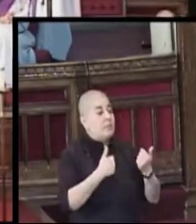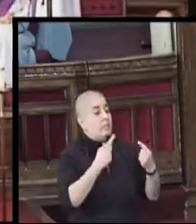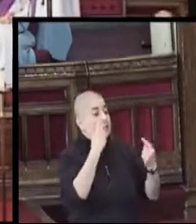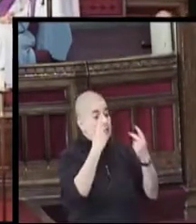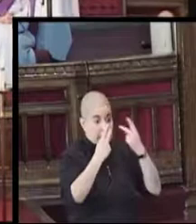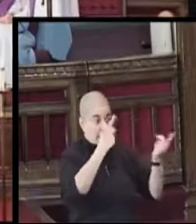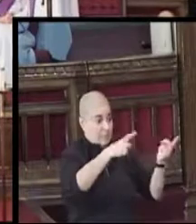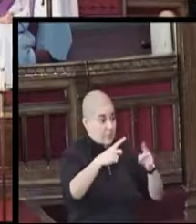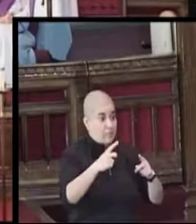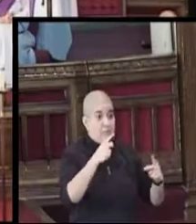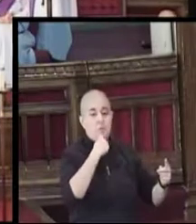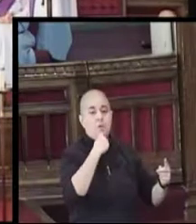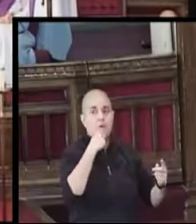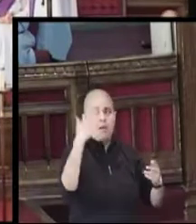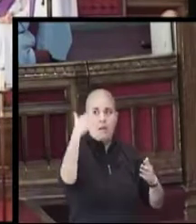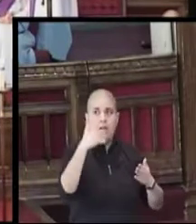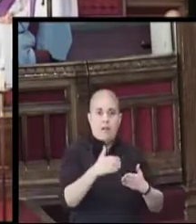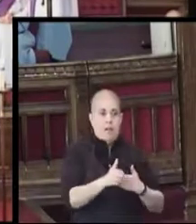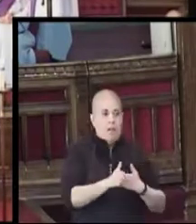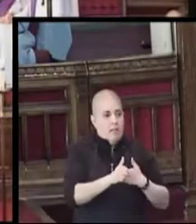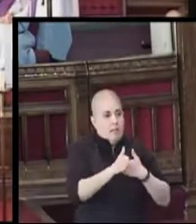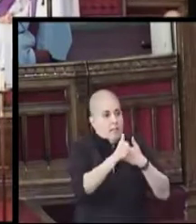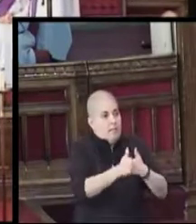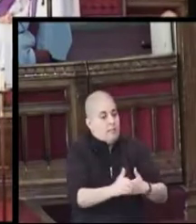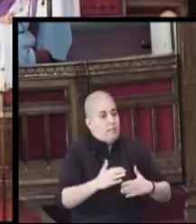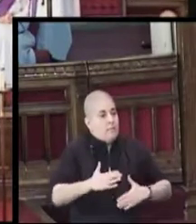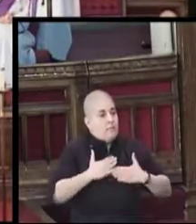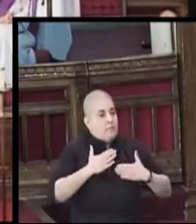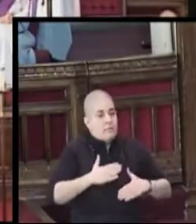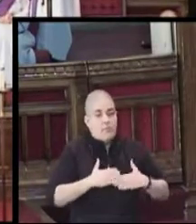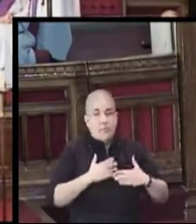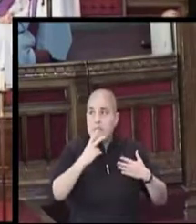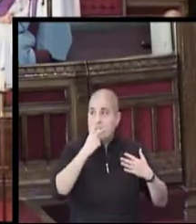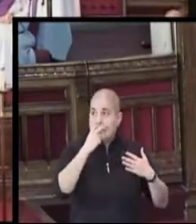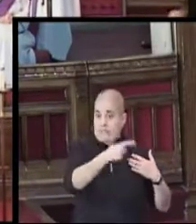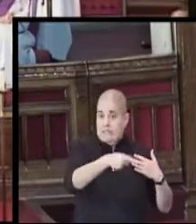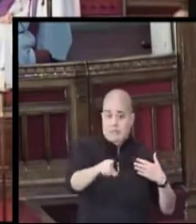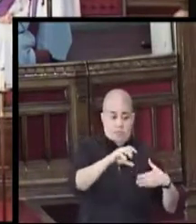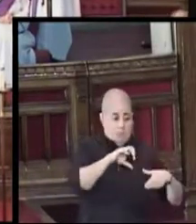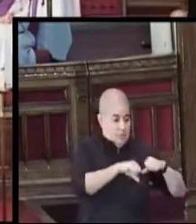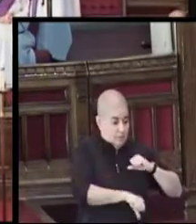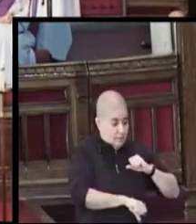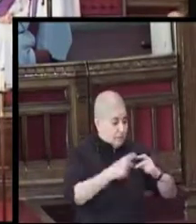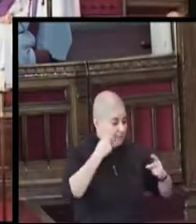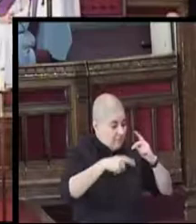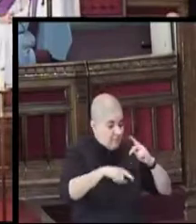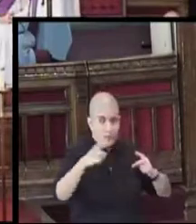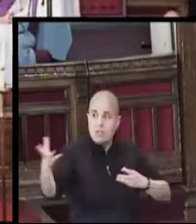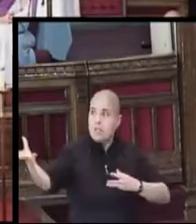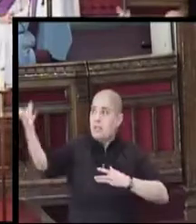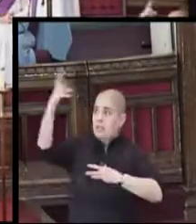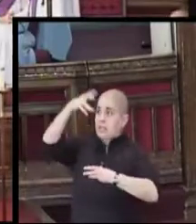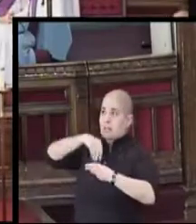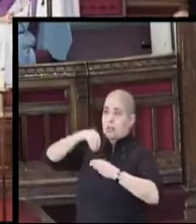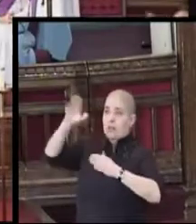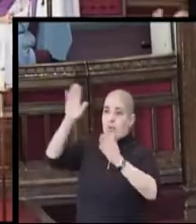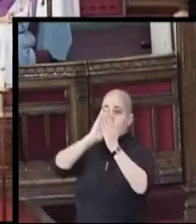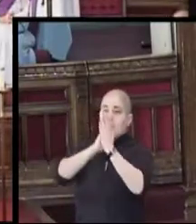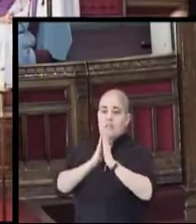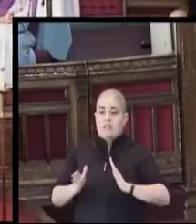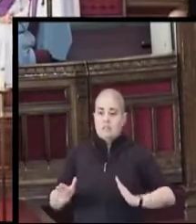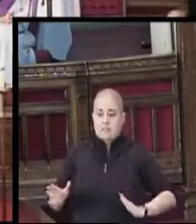disappointment, lead us to joy. Where there is grief, fill us with your